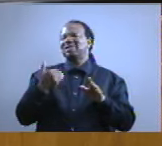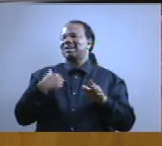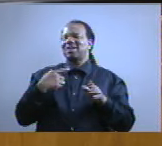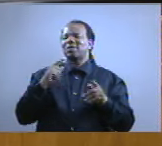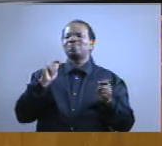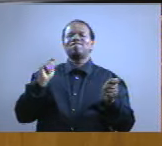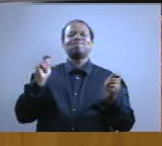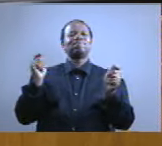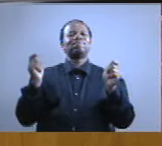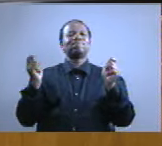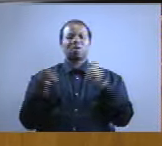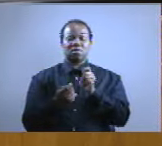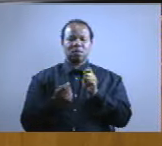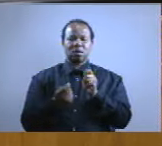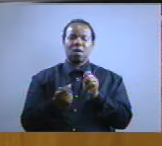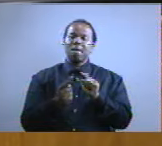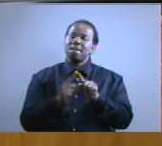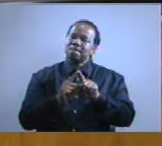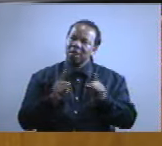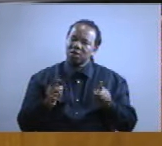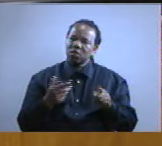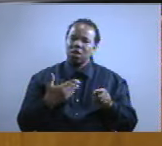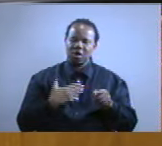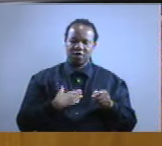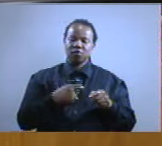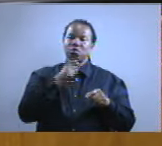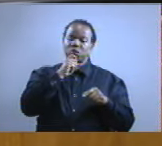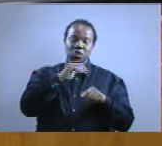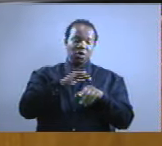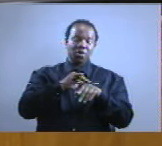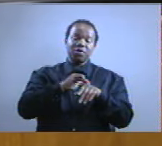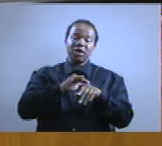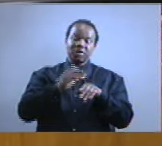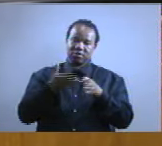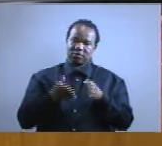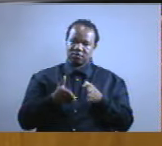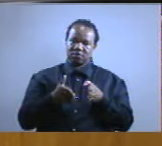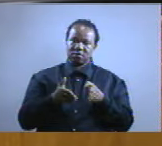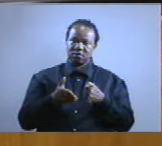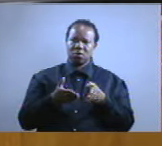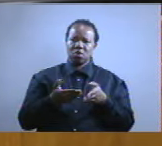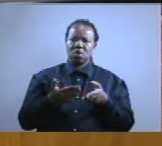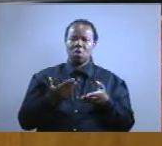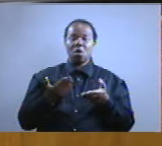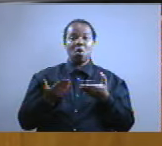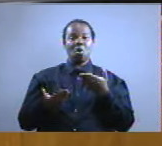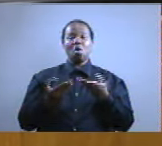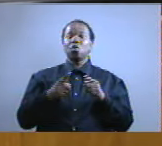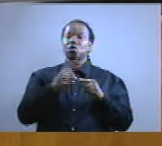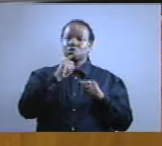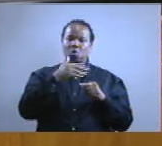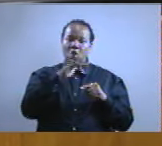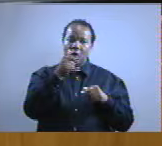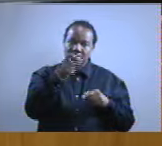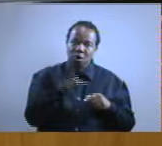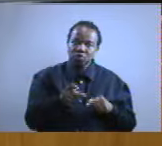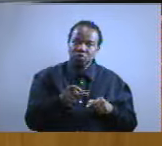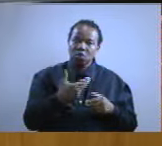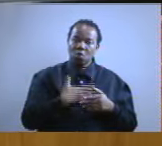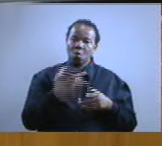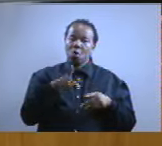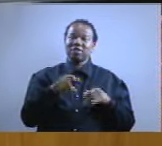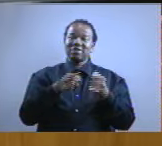legacy except by using the so-called race. Or are we expected to use shoe size or some obscure